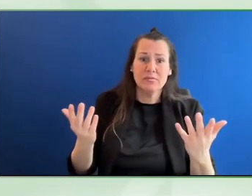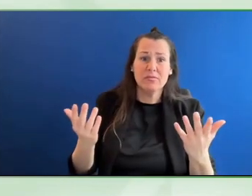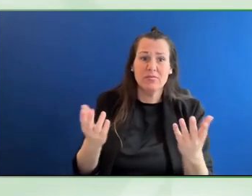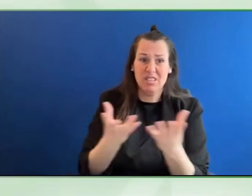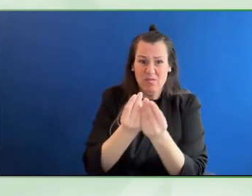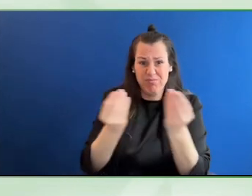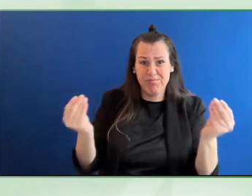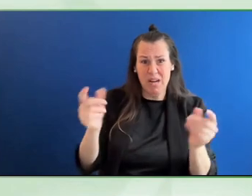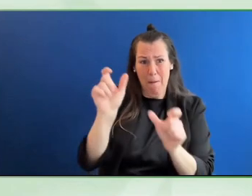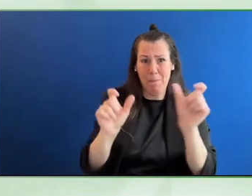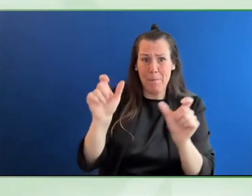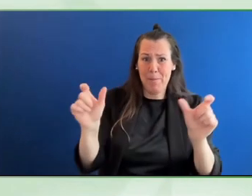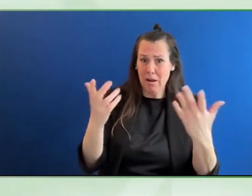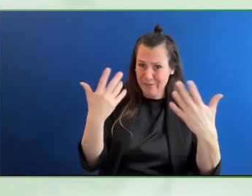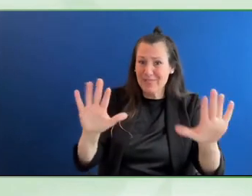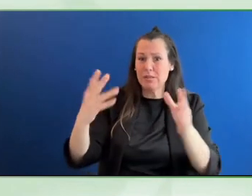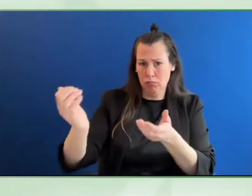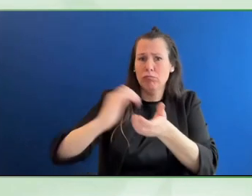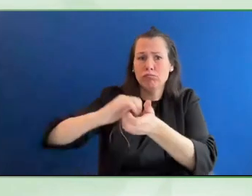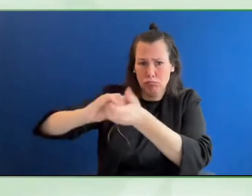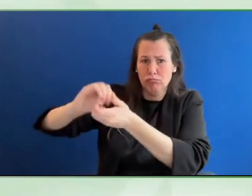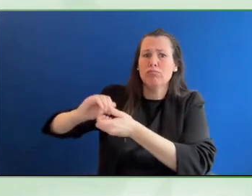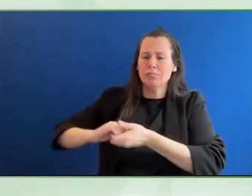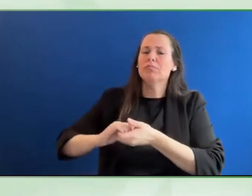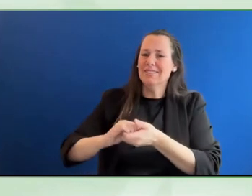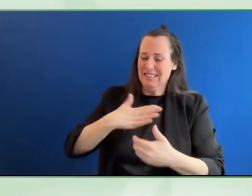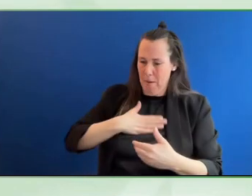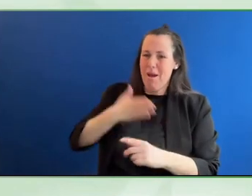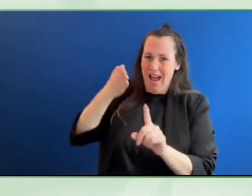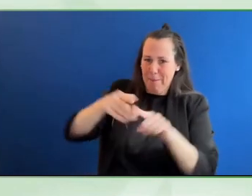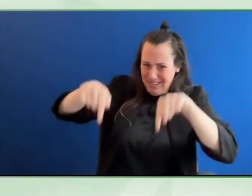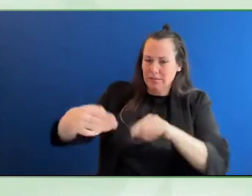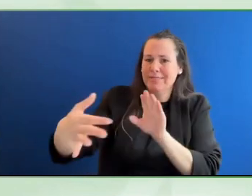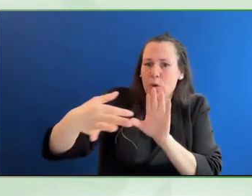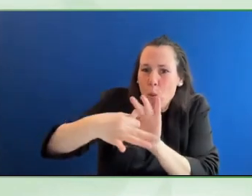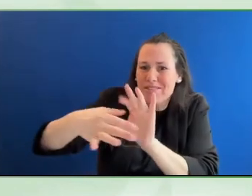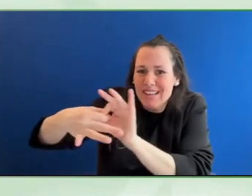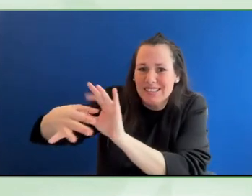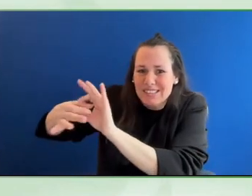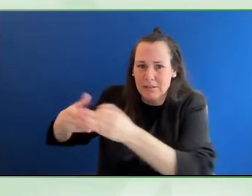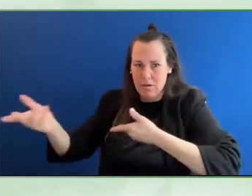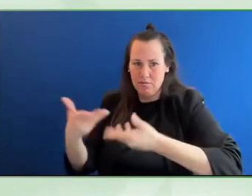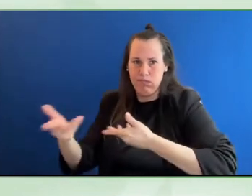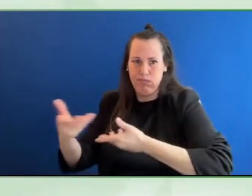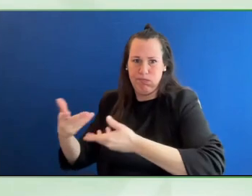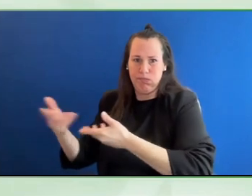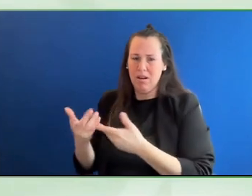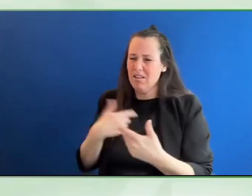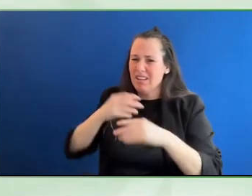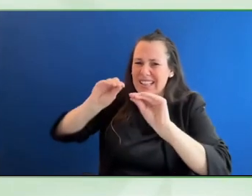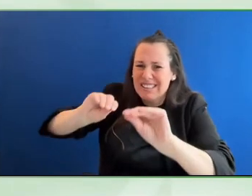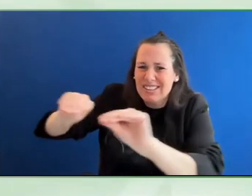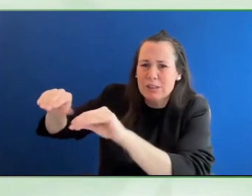if you know somebody who's got a lot of money and wants to fund the base operation, that's great.